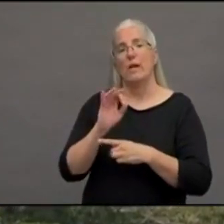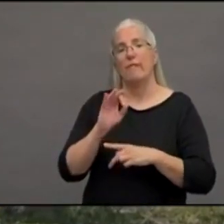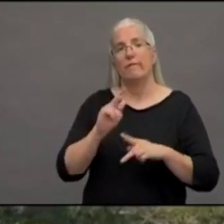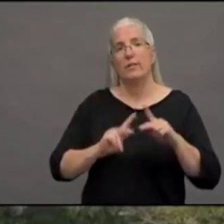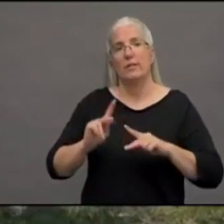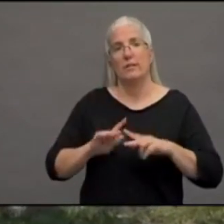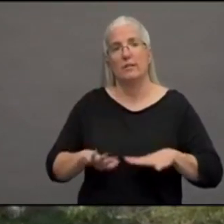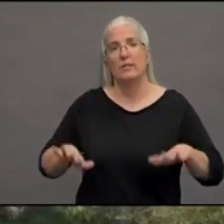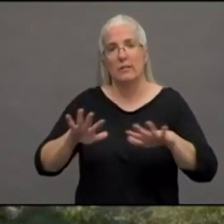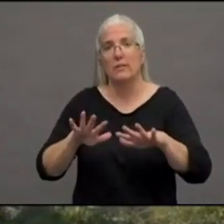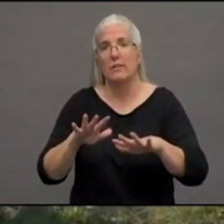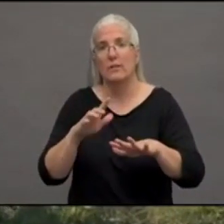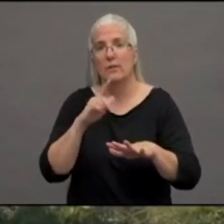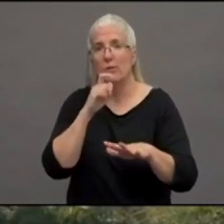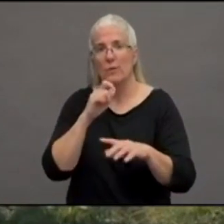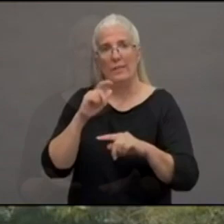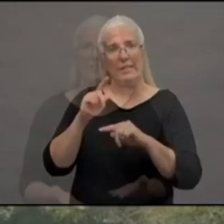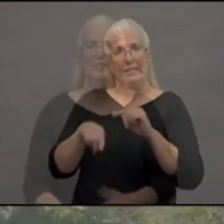insecurity.